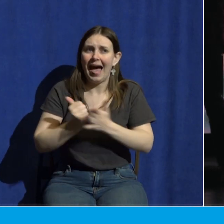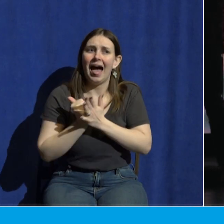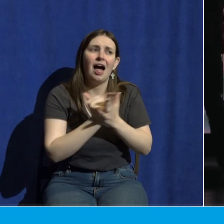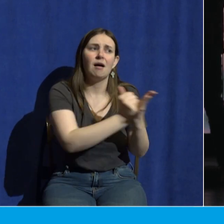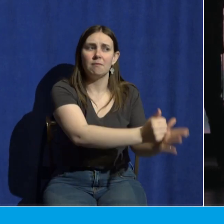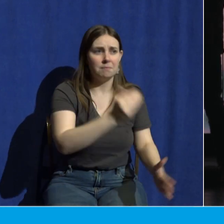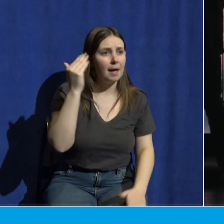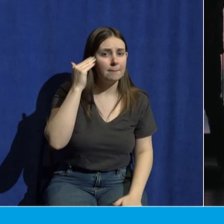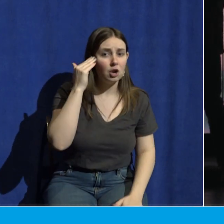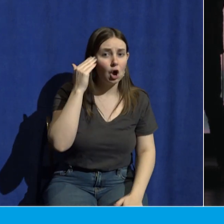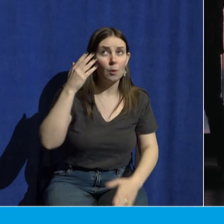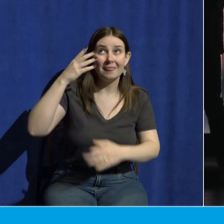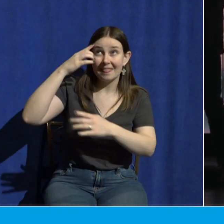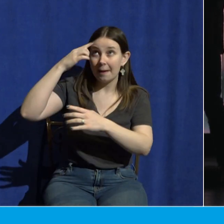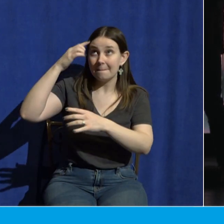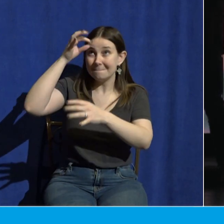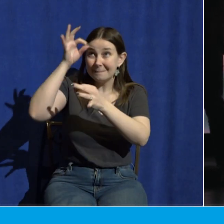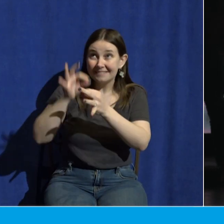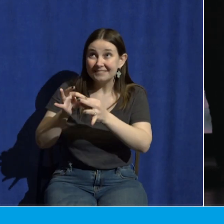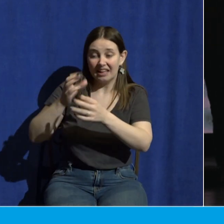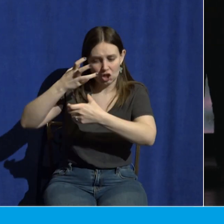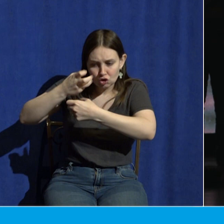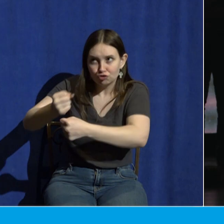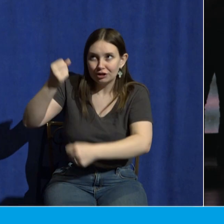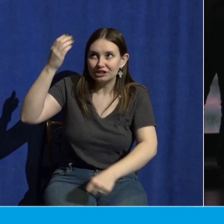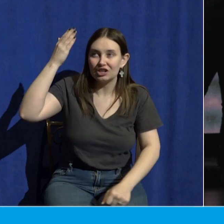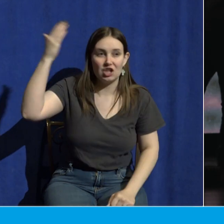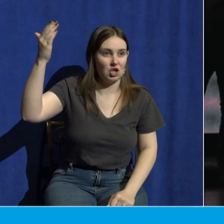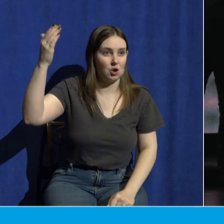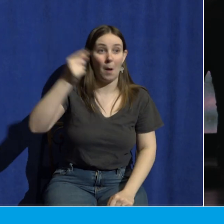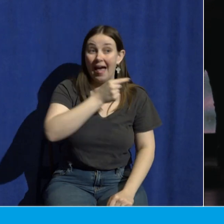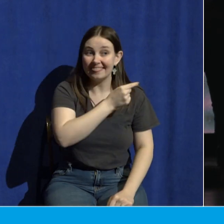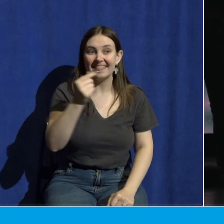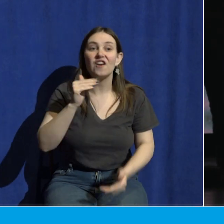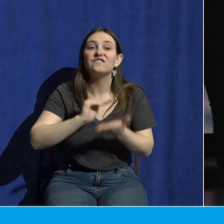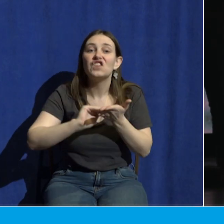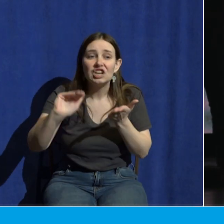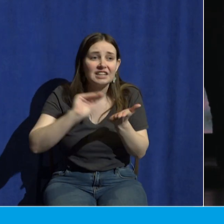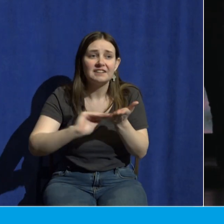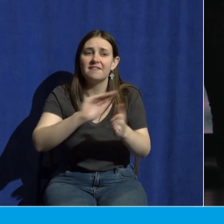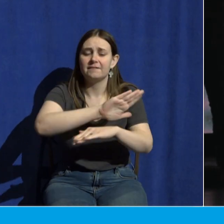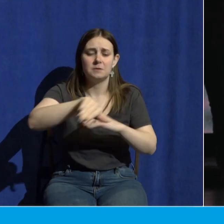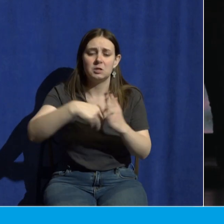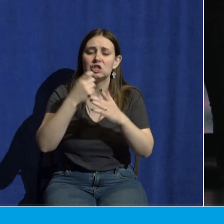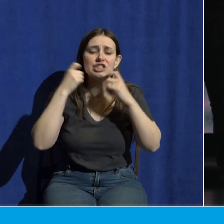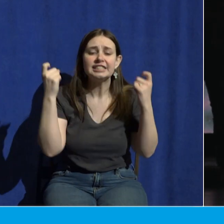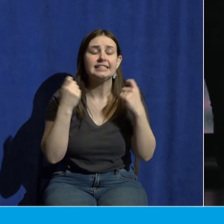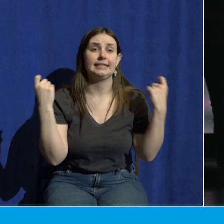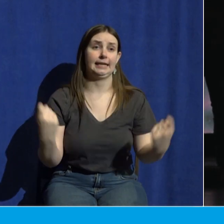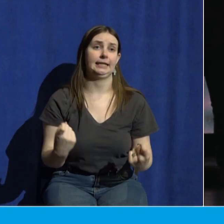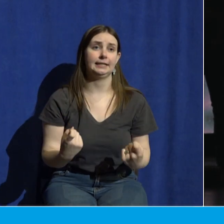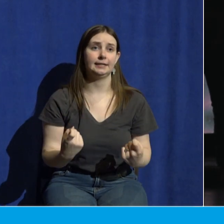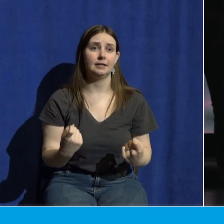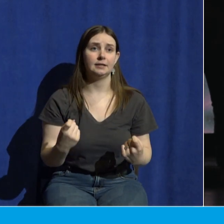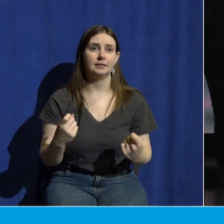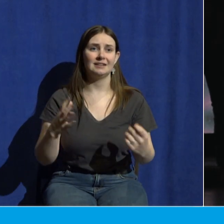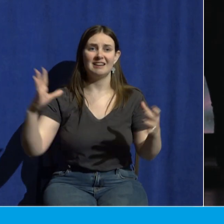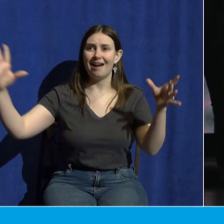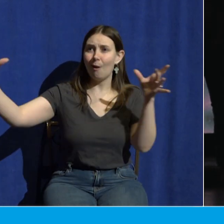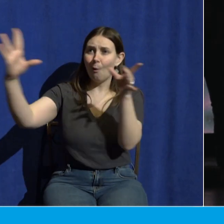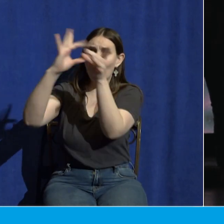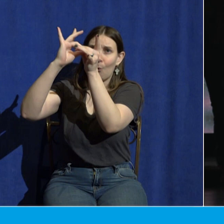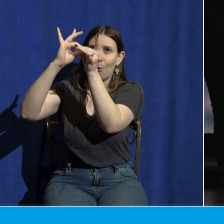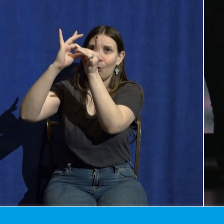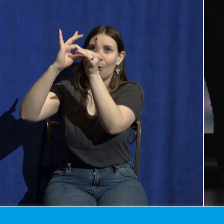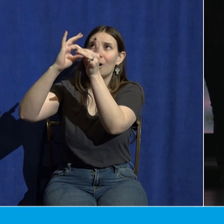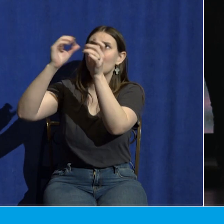that by faith in you, Jesus, that they are forgiven of their sin and restored to